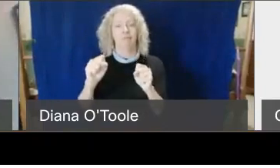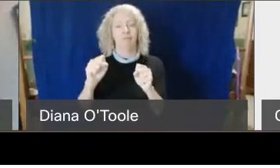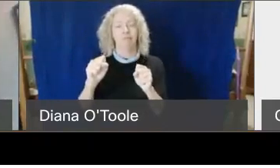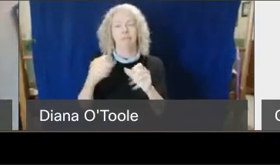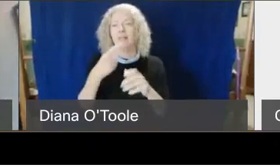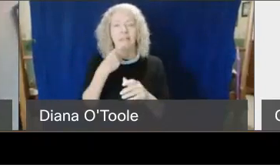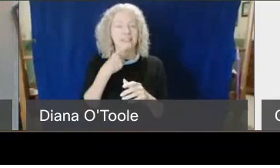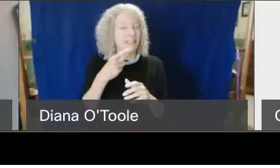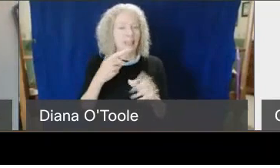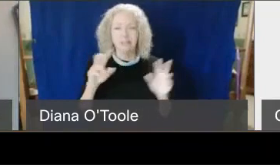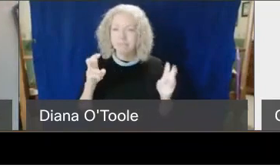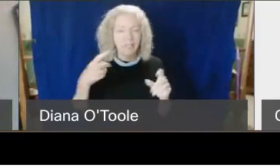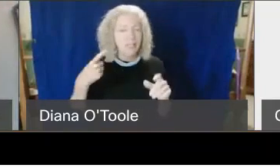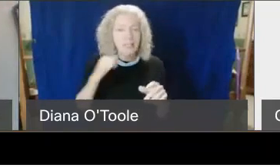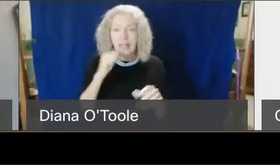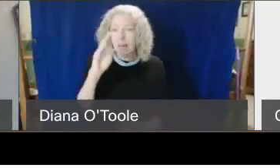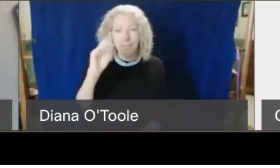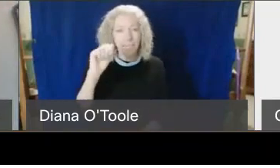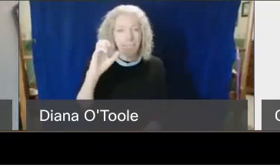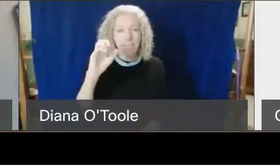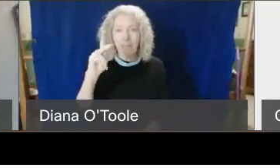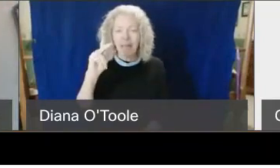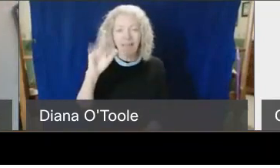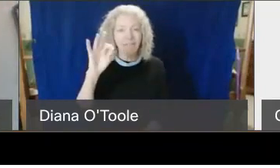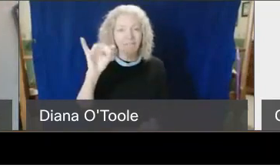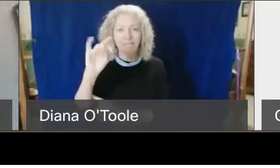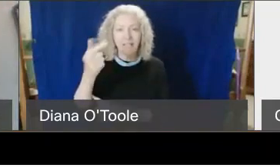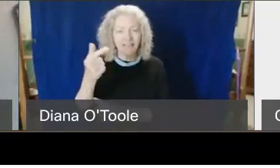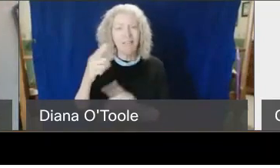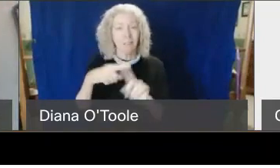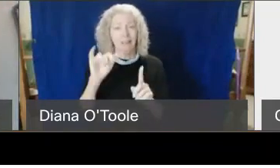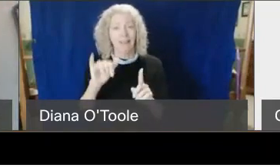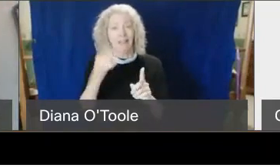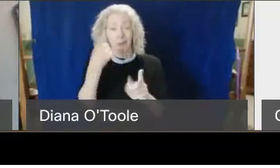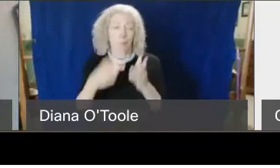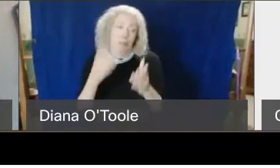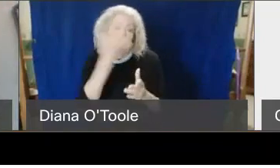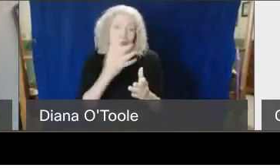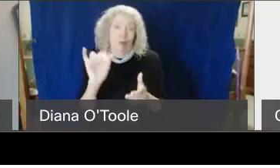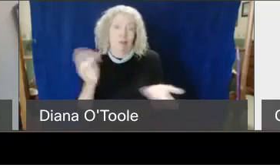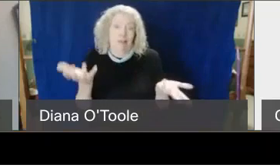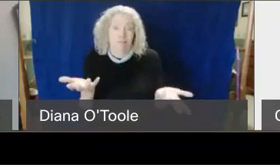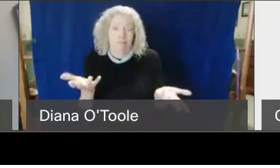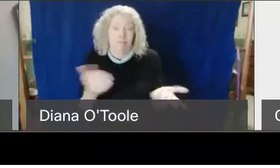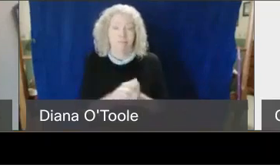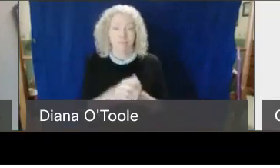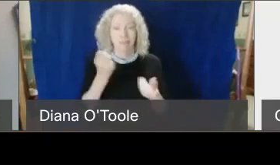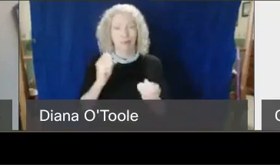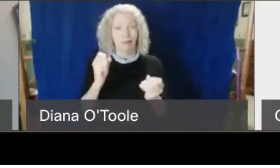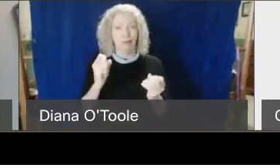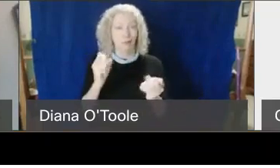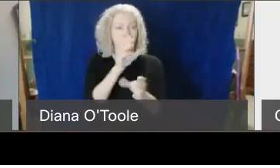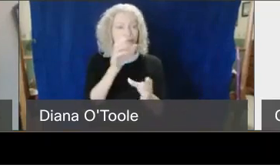and we are not backfilling the money, although that's kind of what it looks like. So it's actually a little bit hard to talk